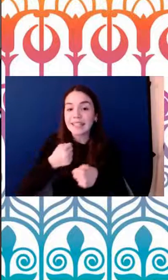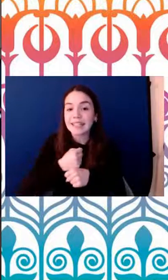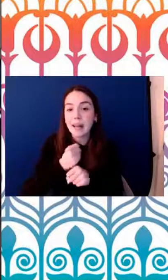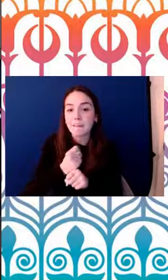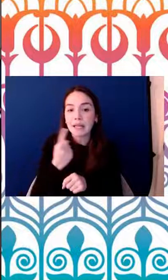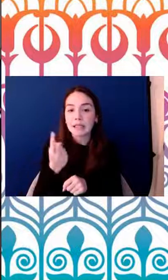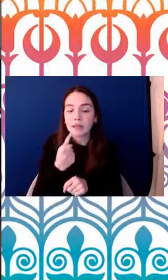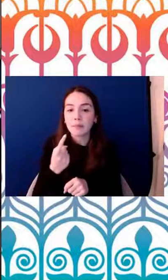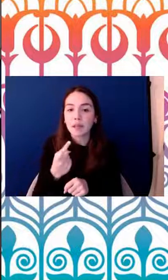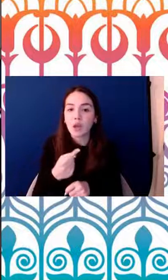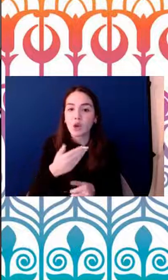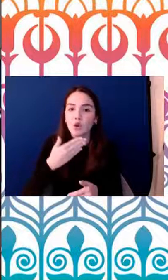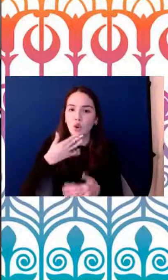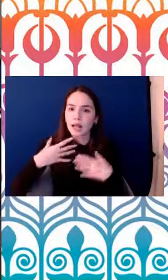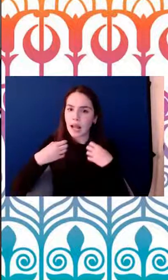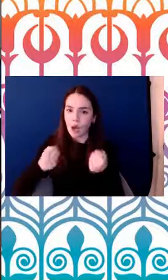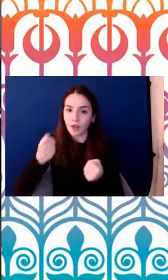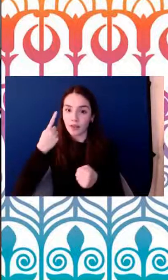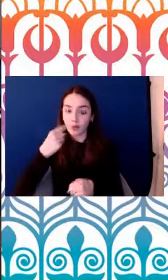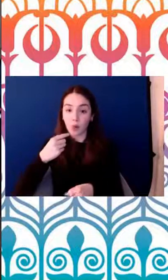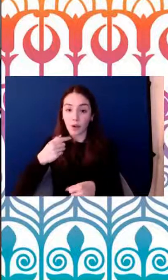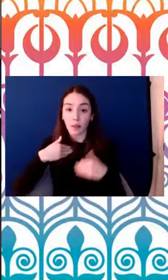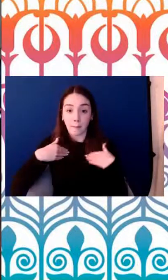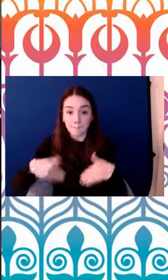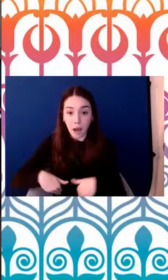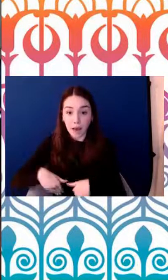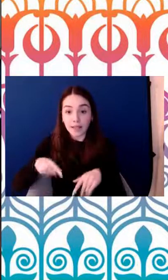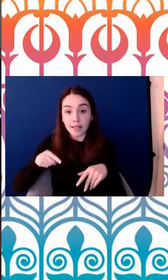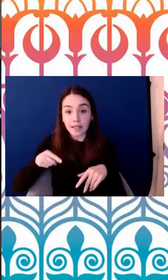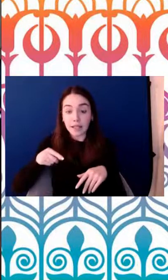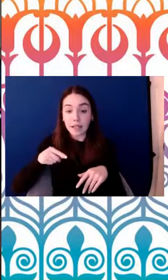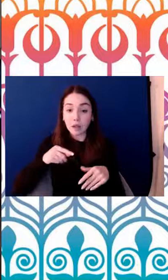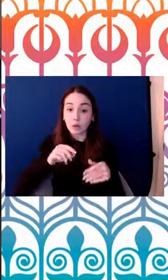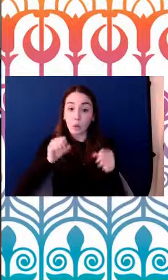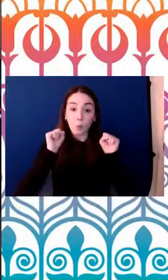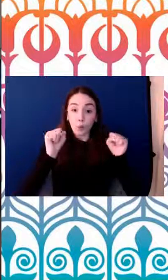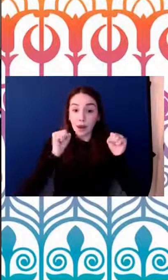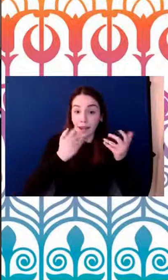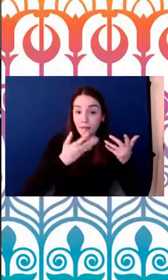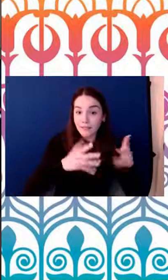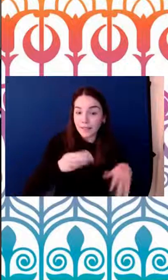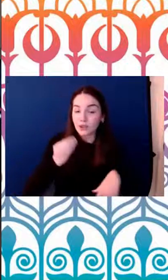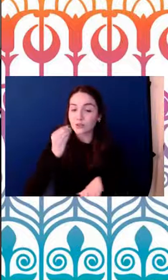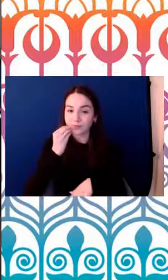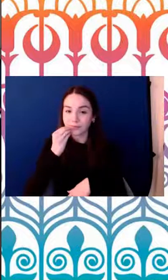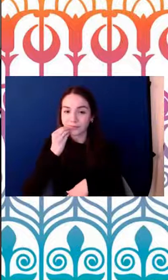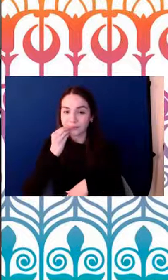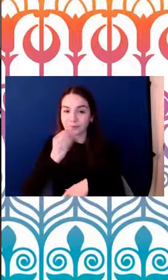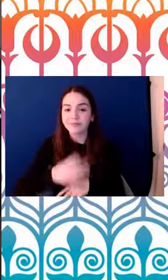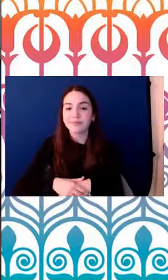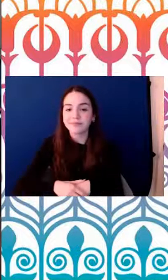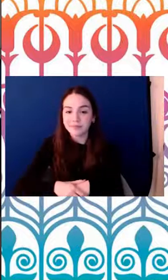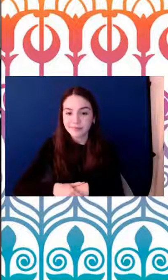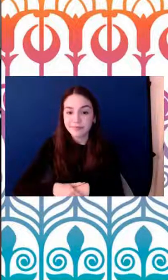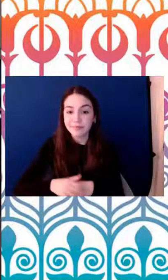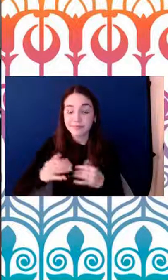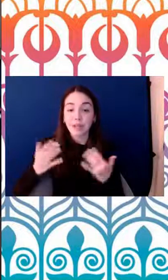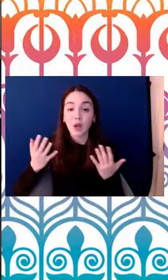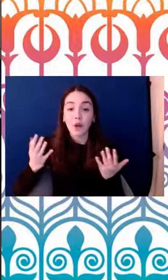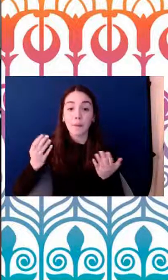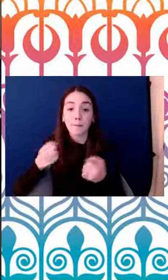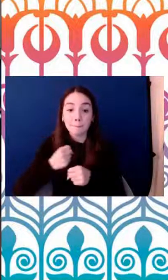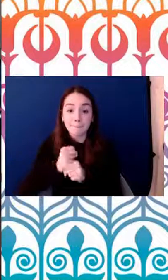our bodies when we're working out, when we're done working out. Okay, so we're gonna make avocado